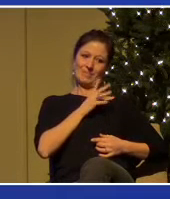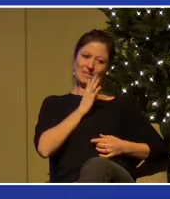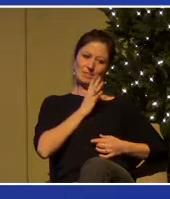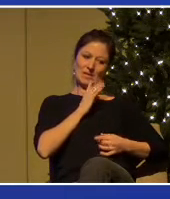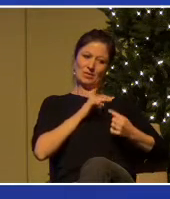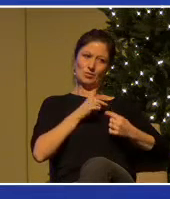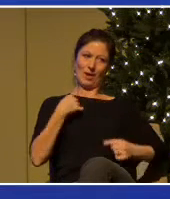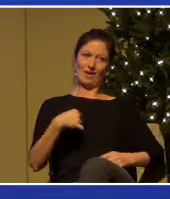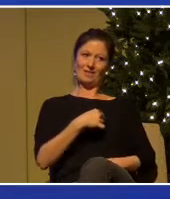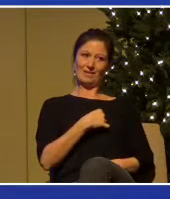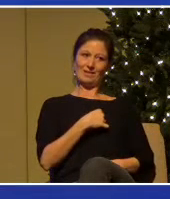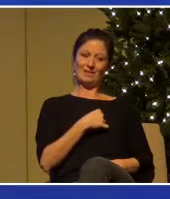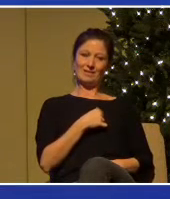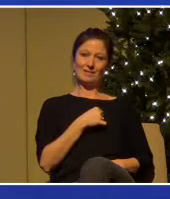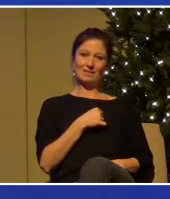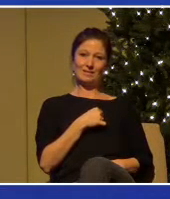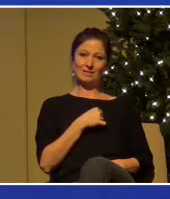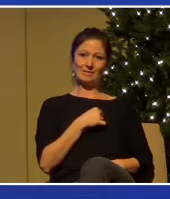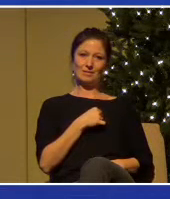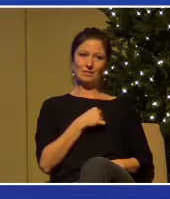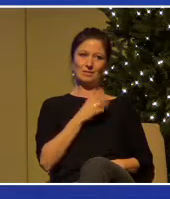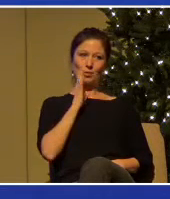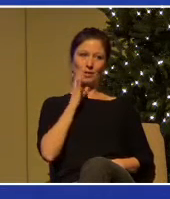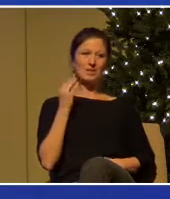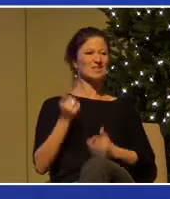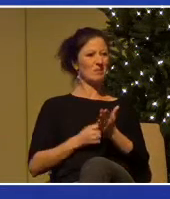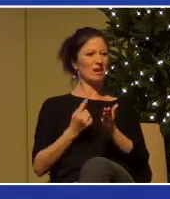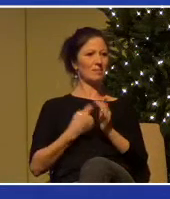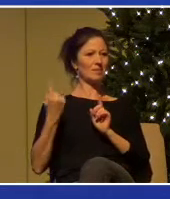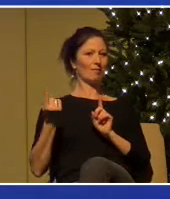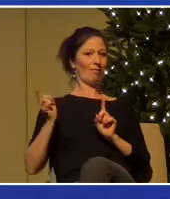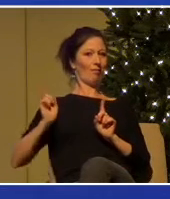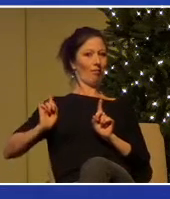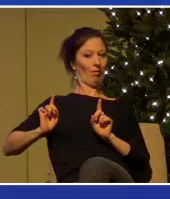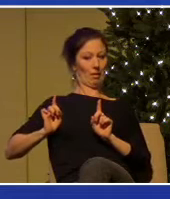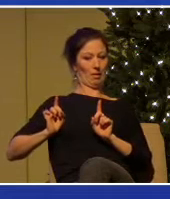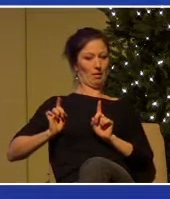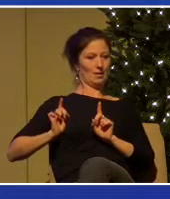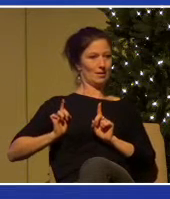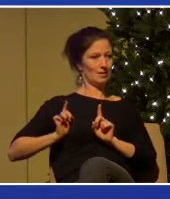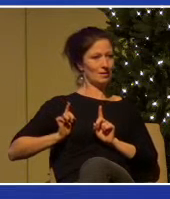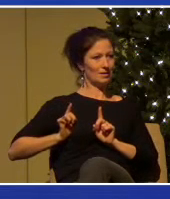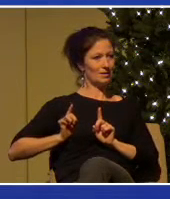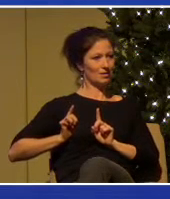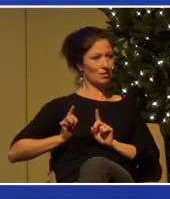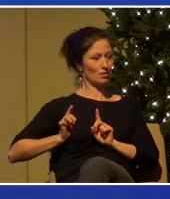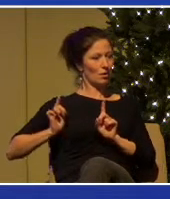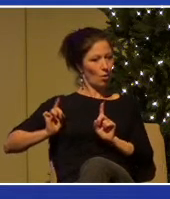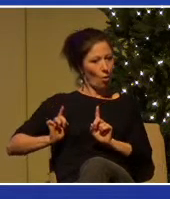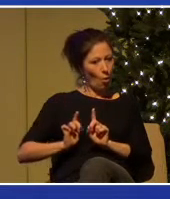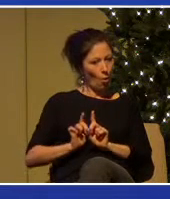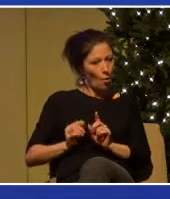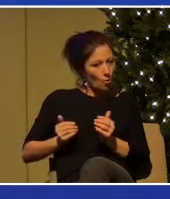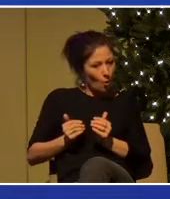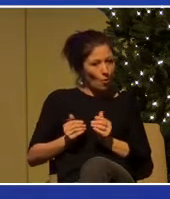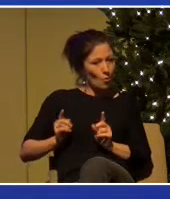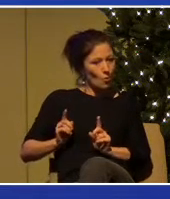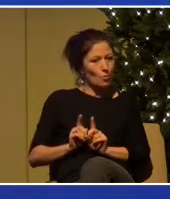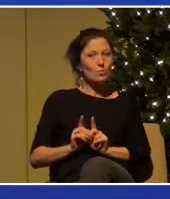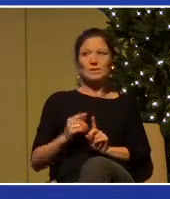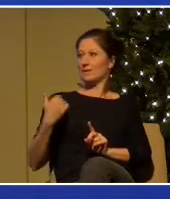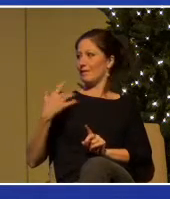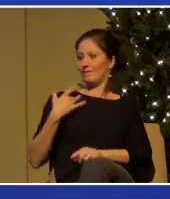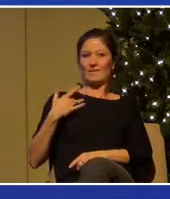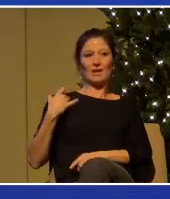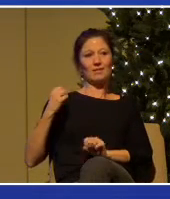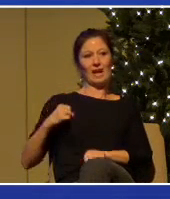He comes closer to us and we feel his presence because he has come and made himself known. He